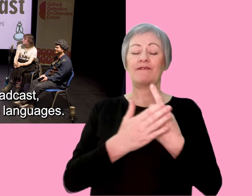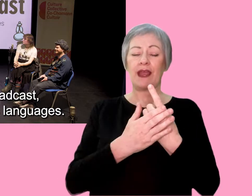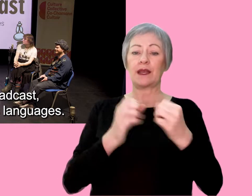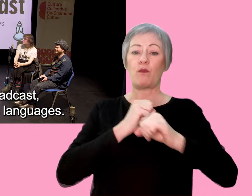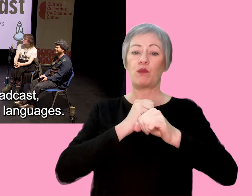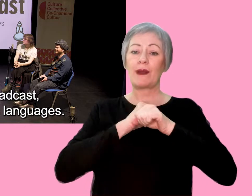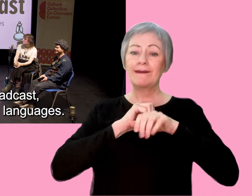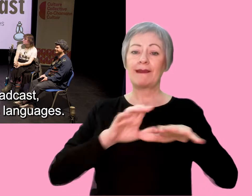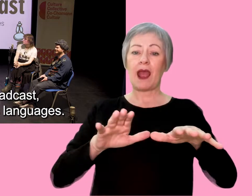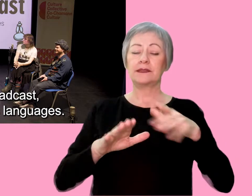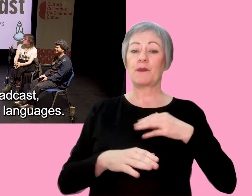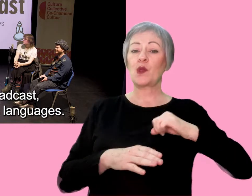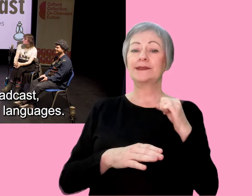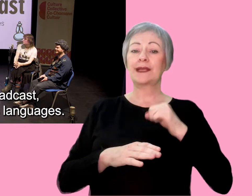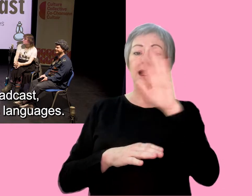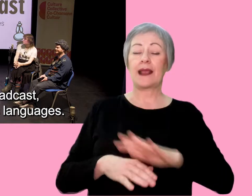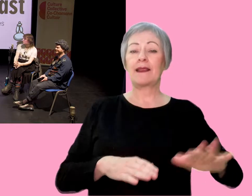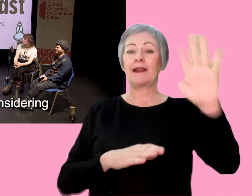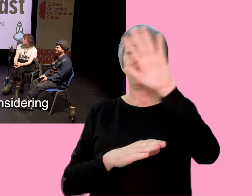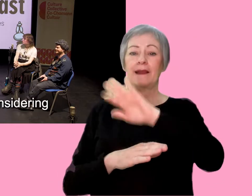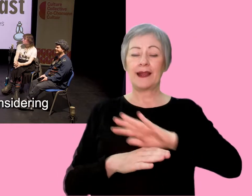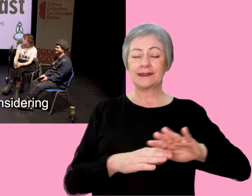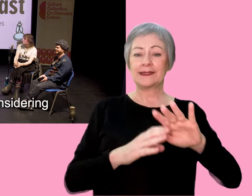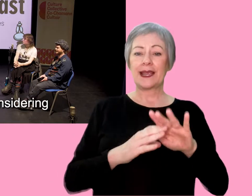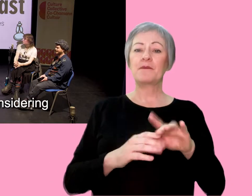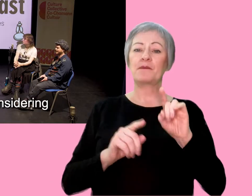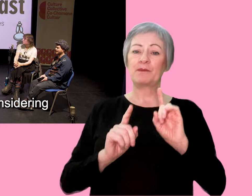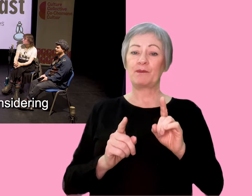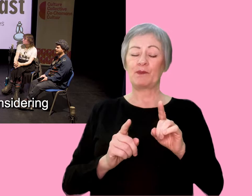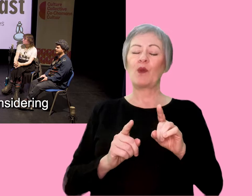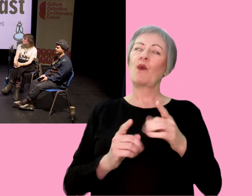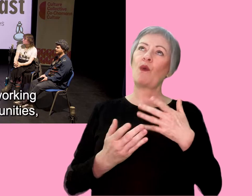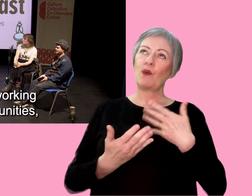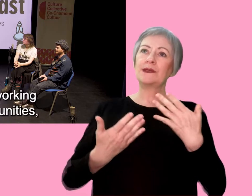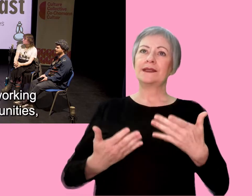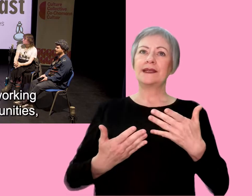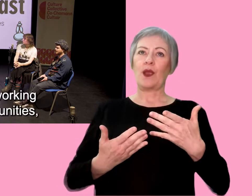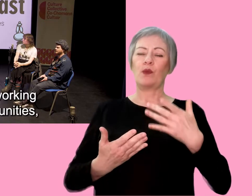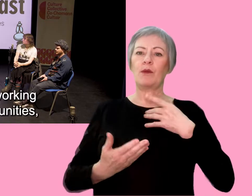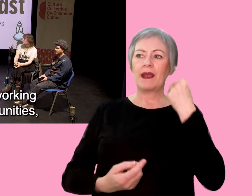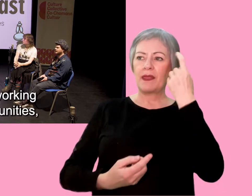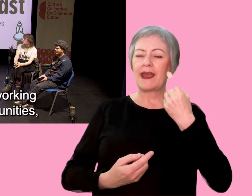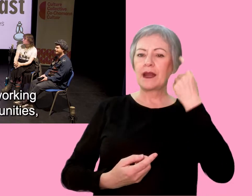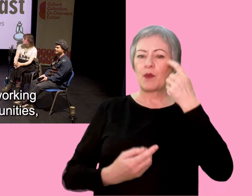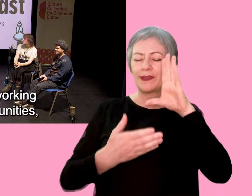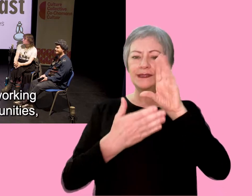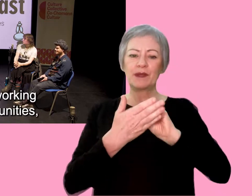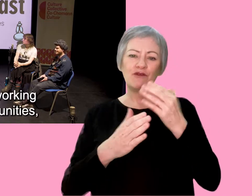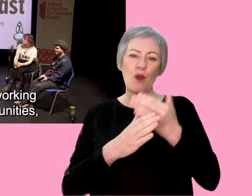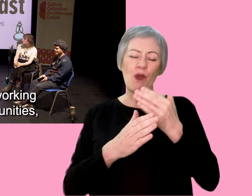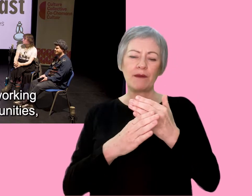Broadcast, which is about Scotland's languages. And today we'll be considering the experiences of working